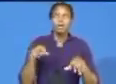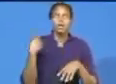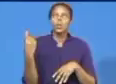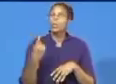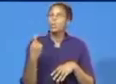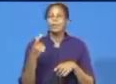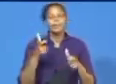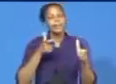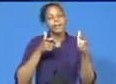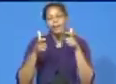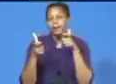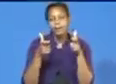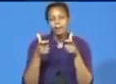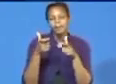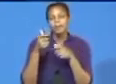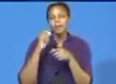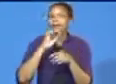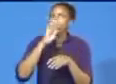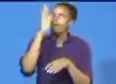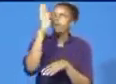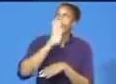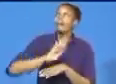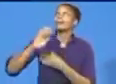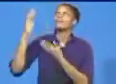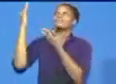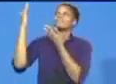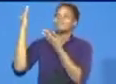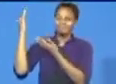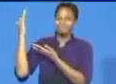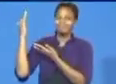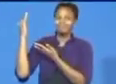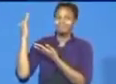be handled by Almighty God.